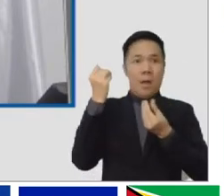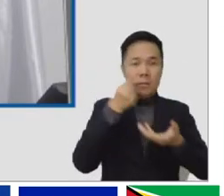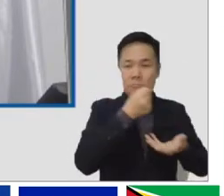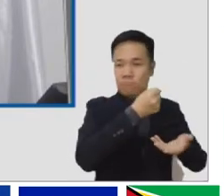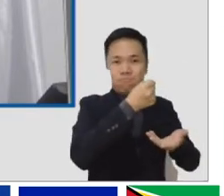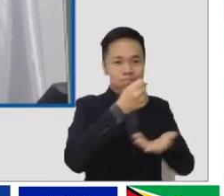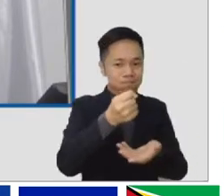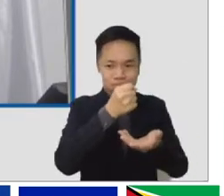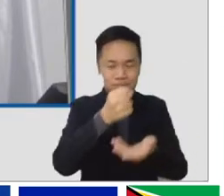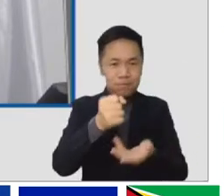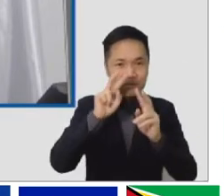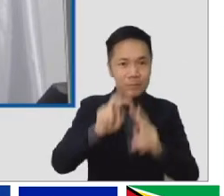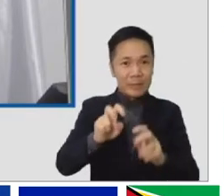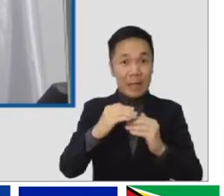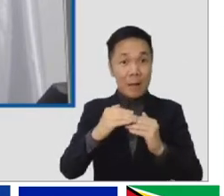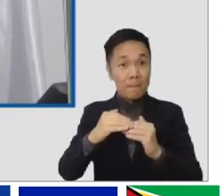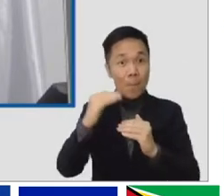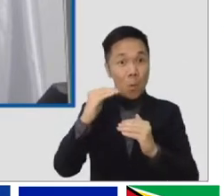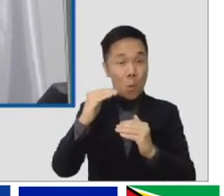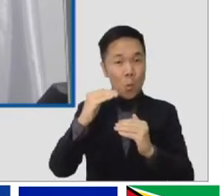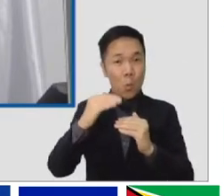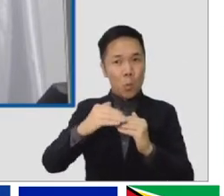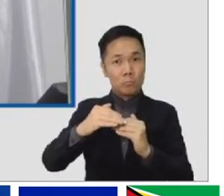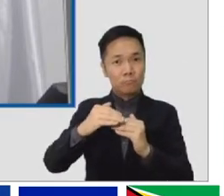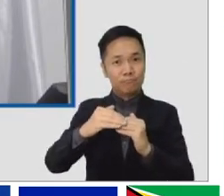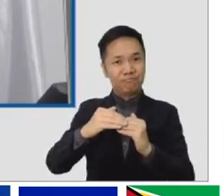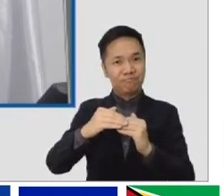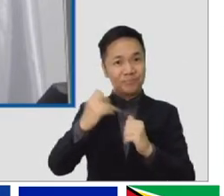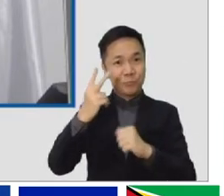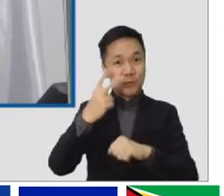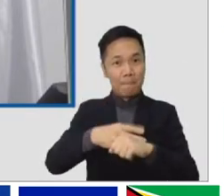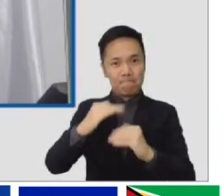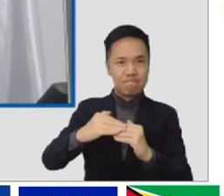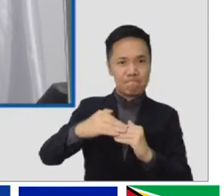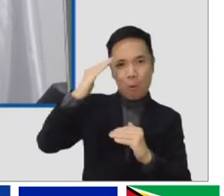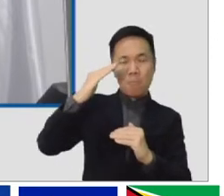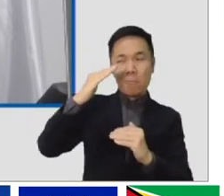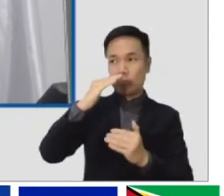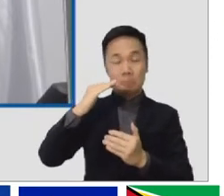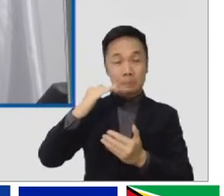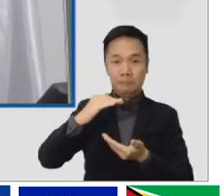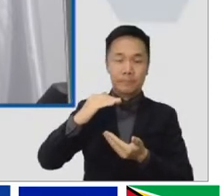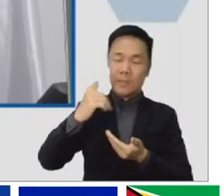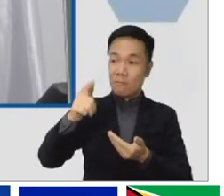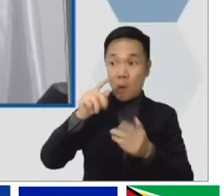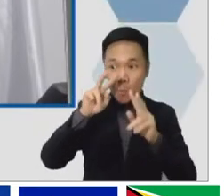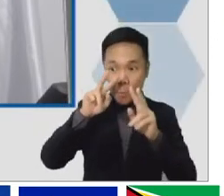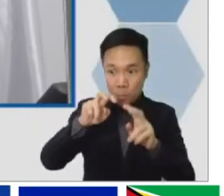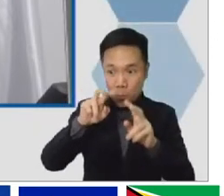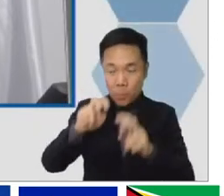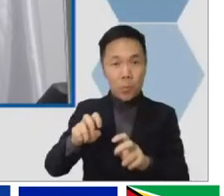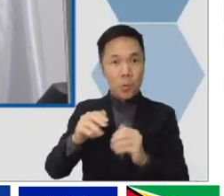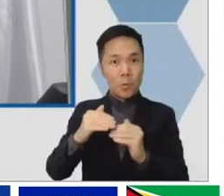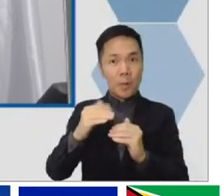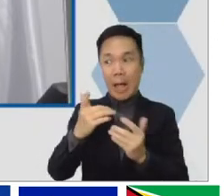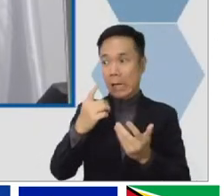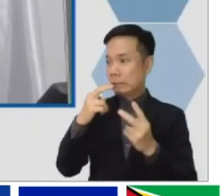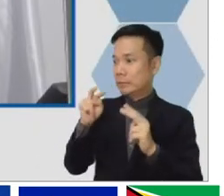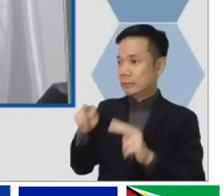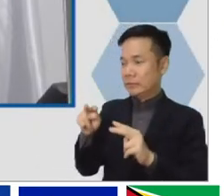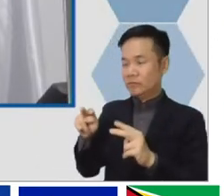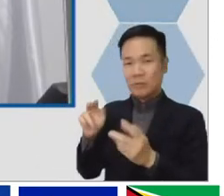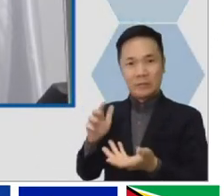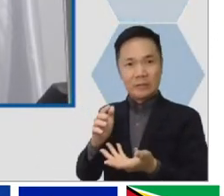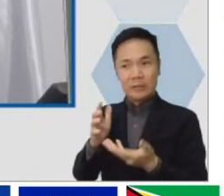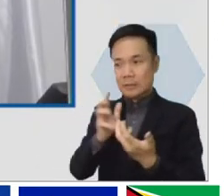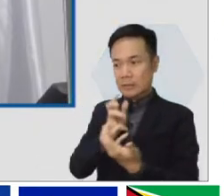cross-sectorial efforts as well for us to be able to face this health crisis. So my time has run out.